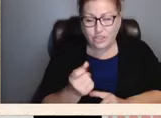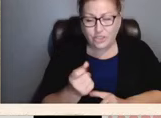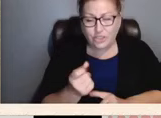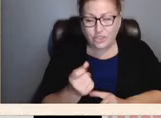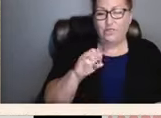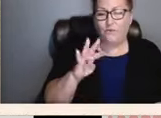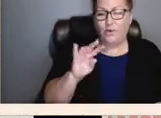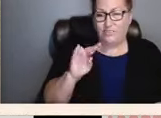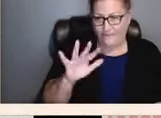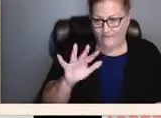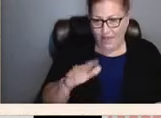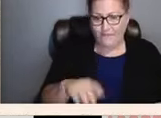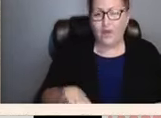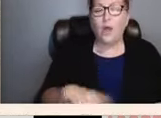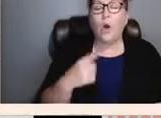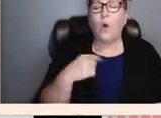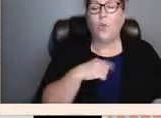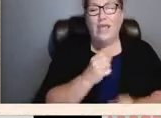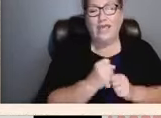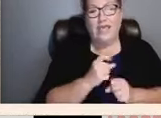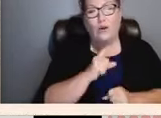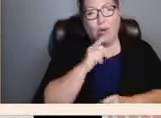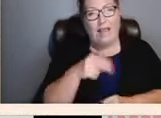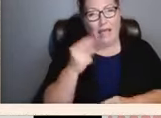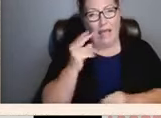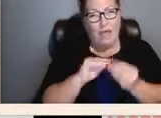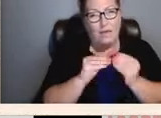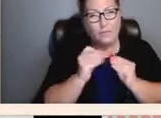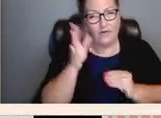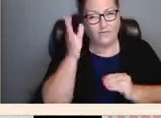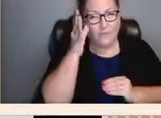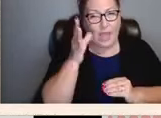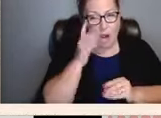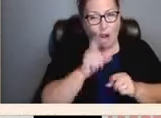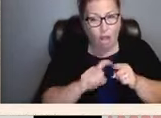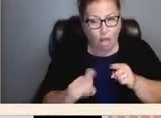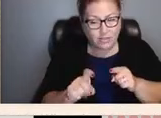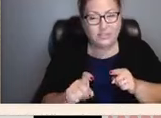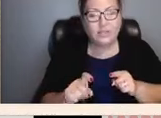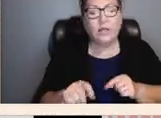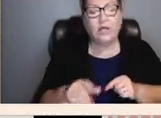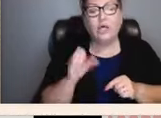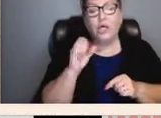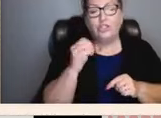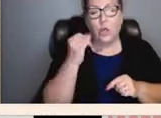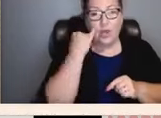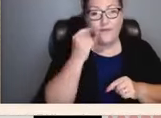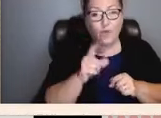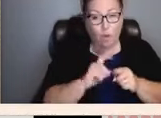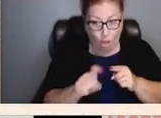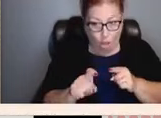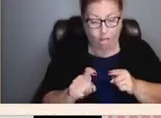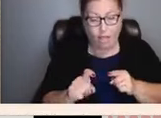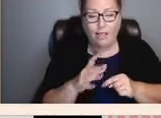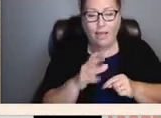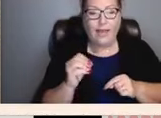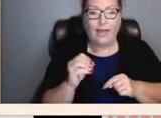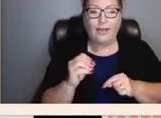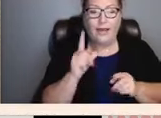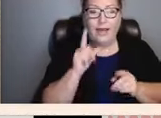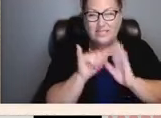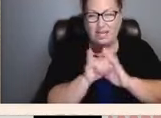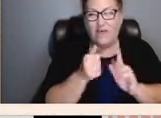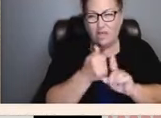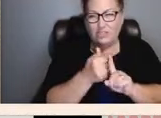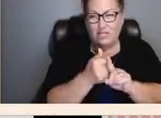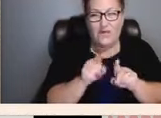850-245-0475. We get a very high volume of parent calls, so if you call and identify yourself as a parent, you